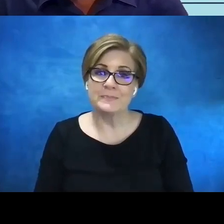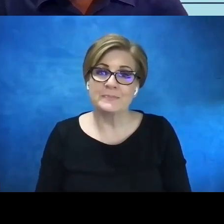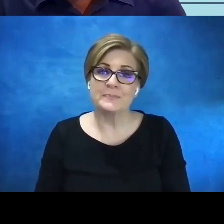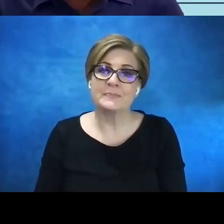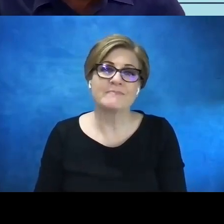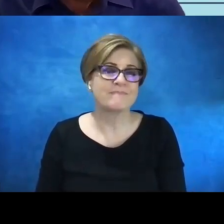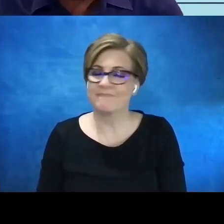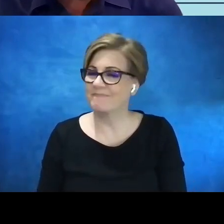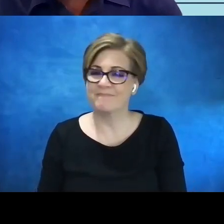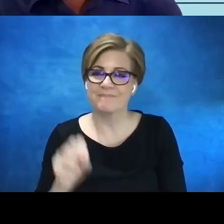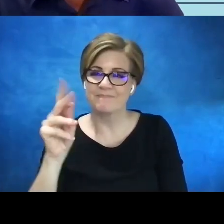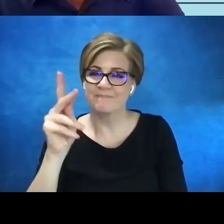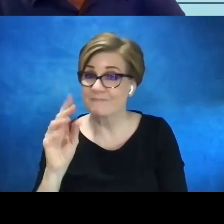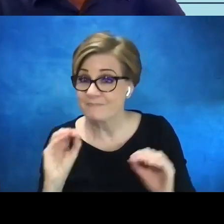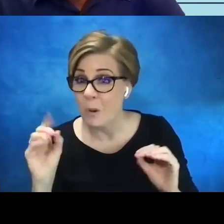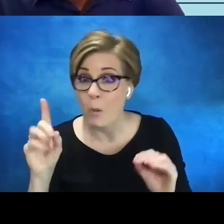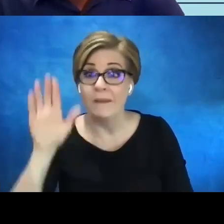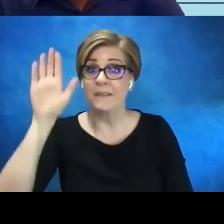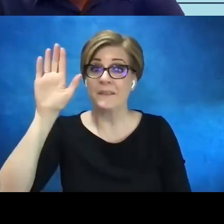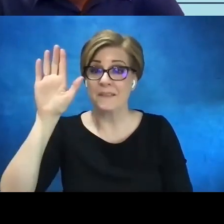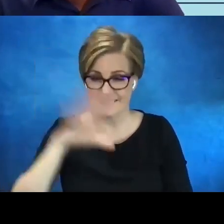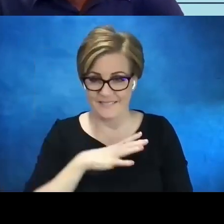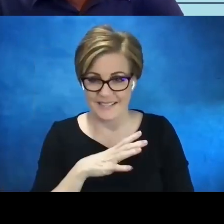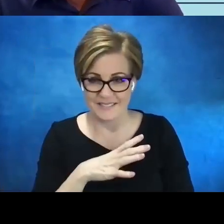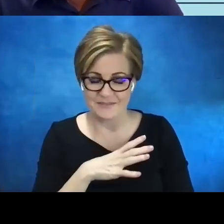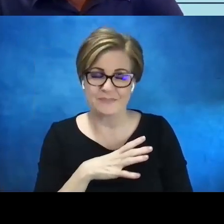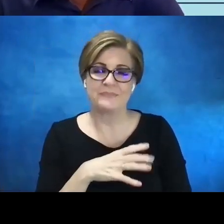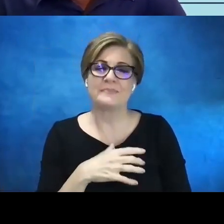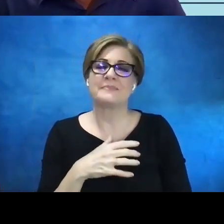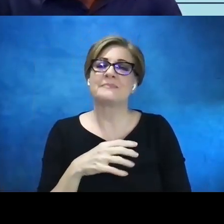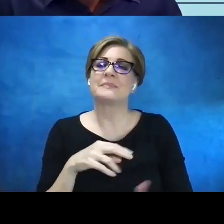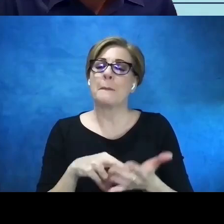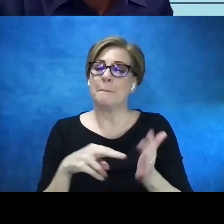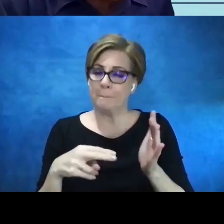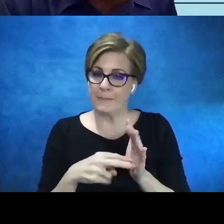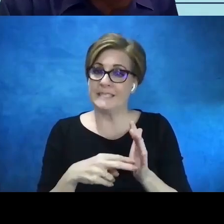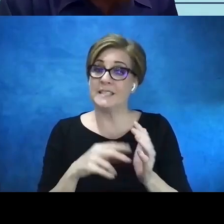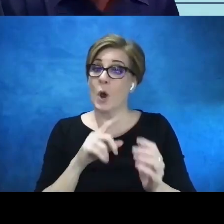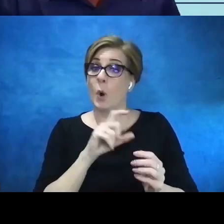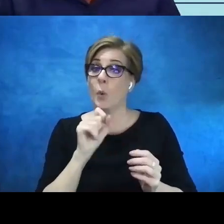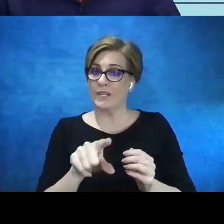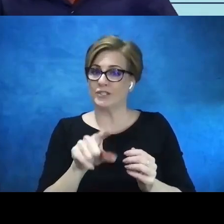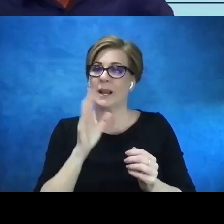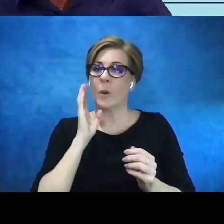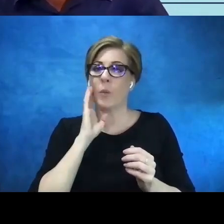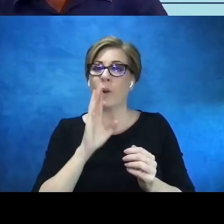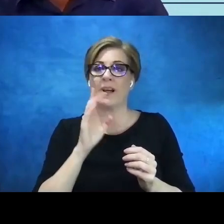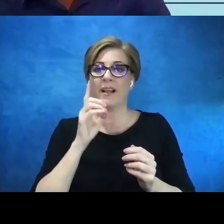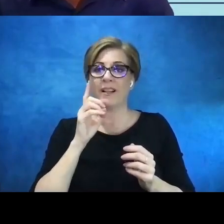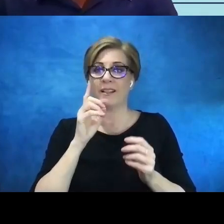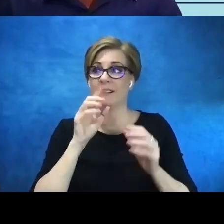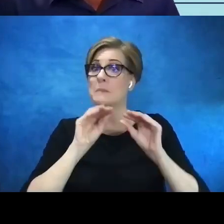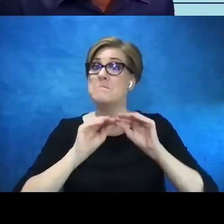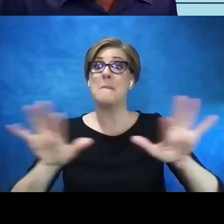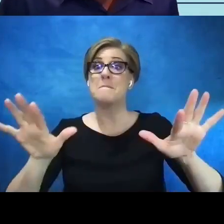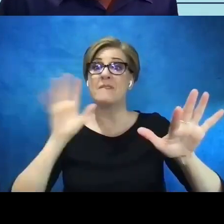All righty. No one's stepping up, so I'm just going to go ahead and use this as an audience participation time. For those that were thinking